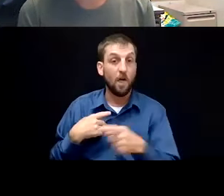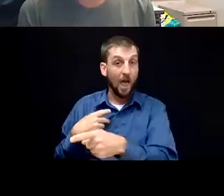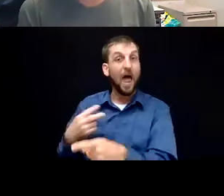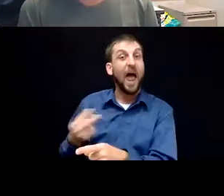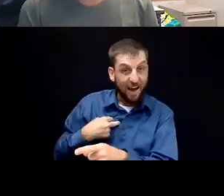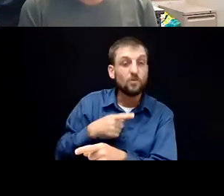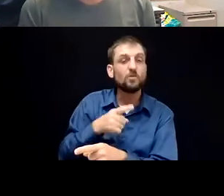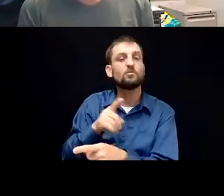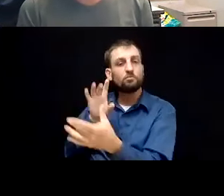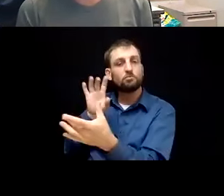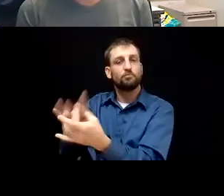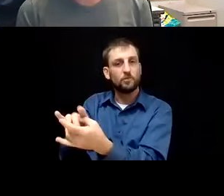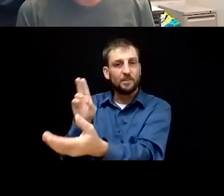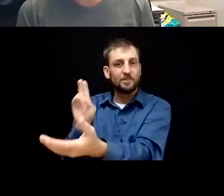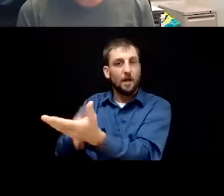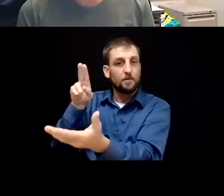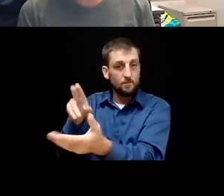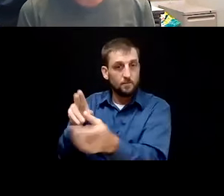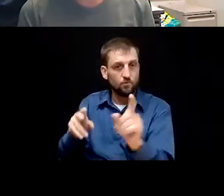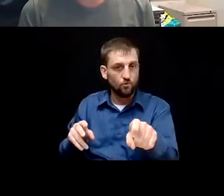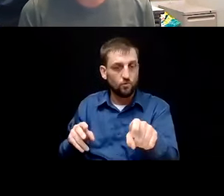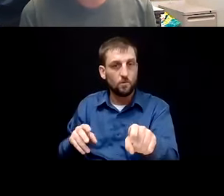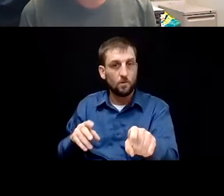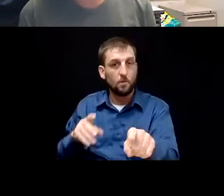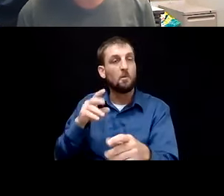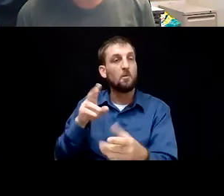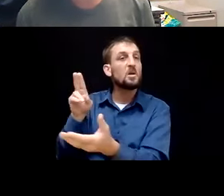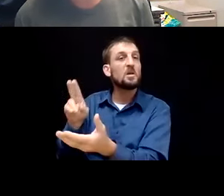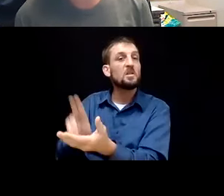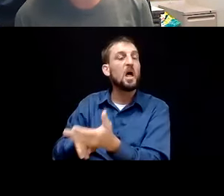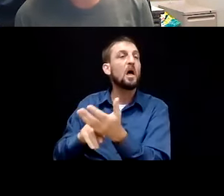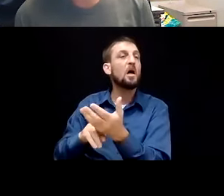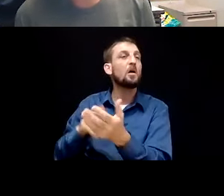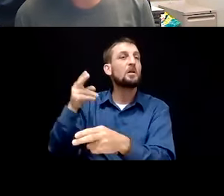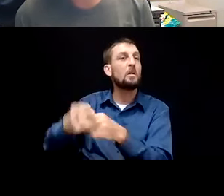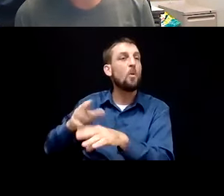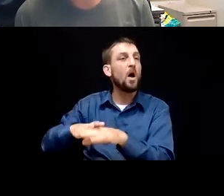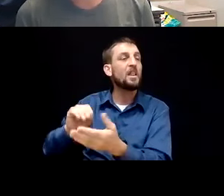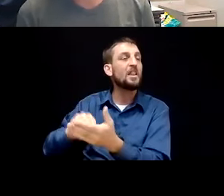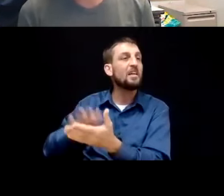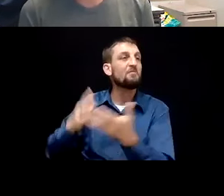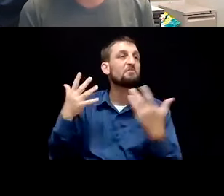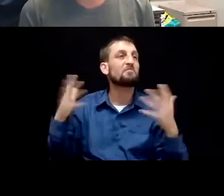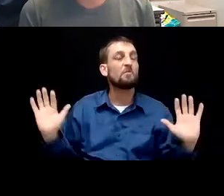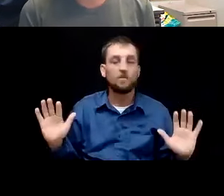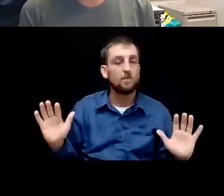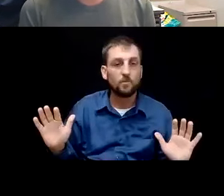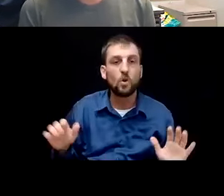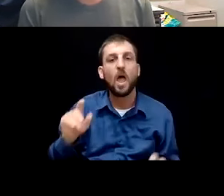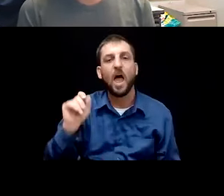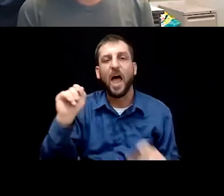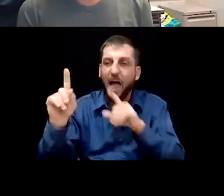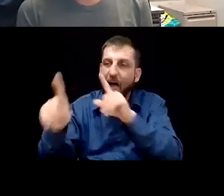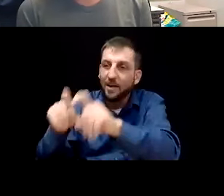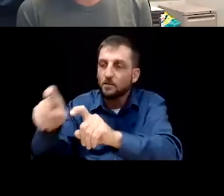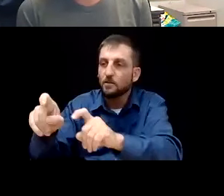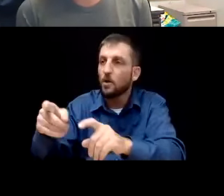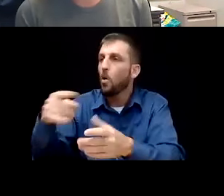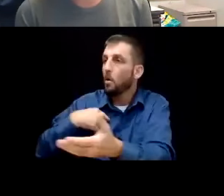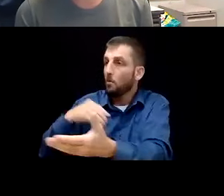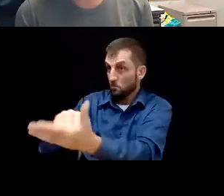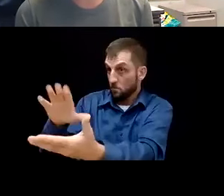up. But that doesn't mean you just stop and you just say, hey, I'm going to put my name on the list. Ask them what this means for you. Do you have